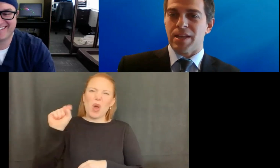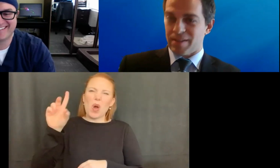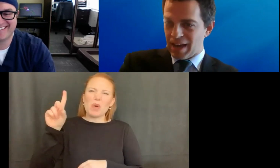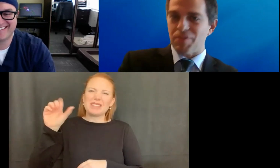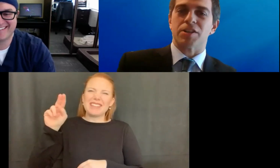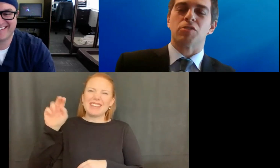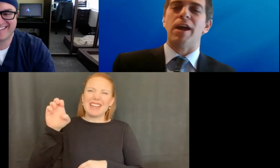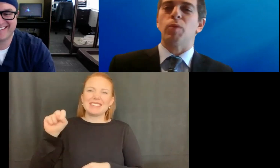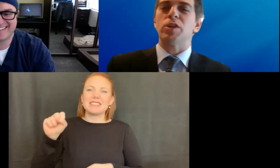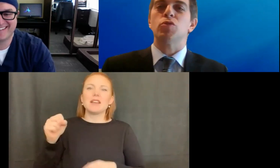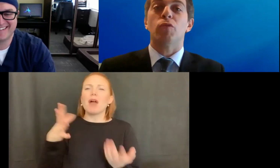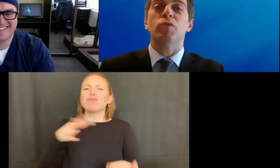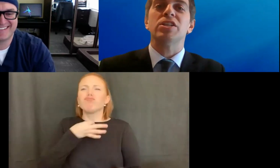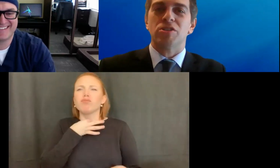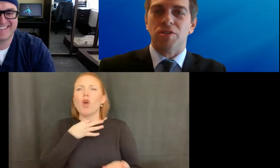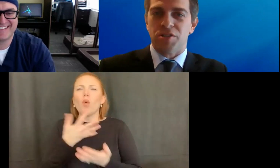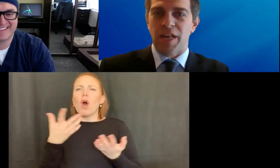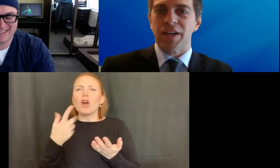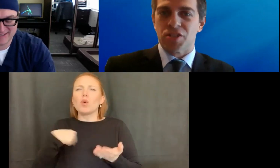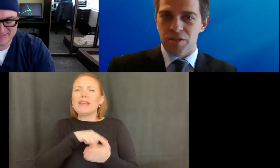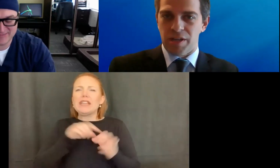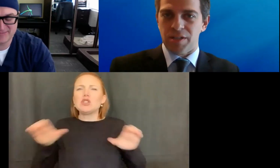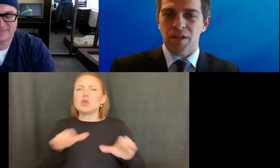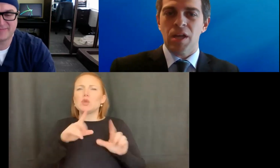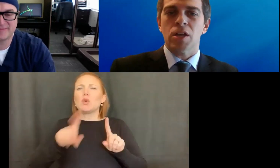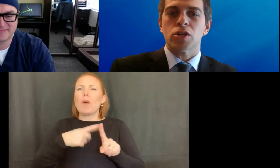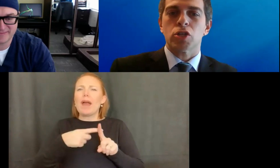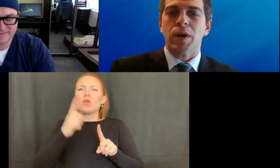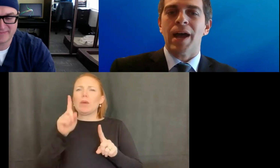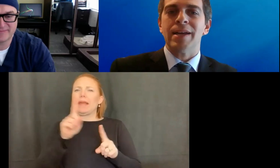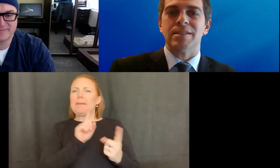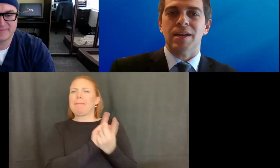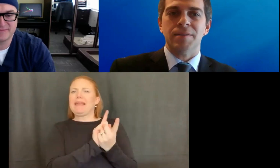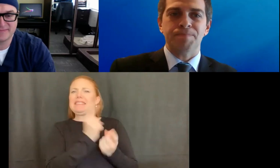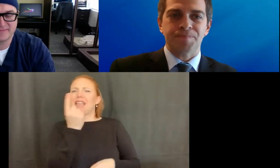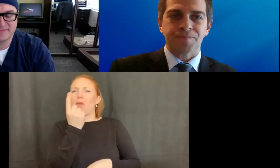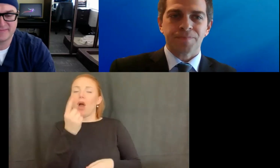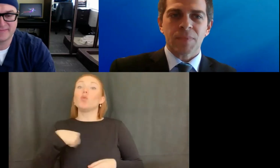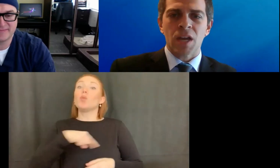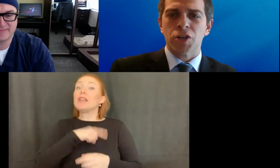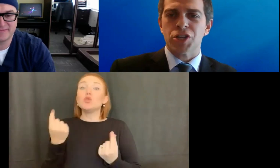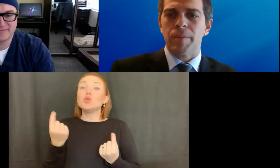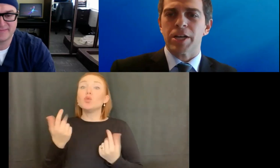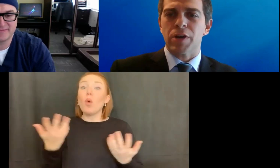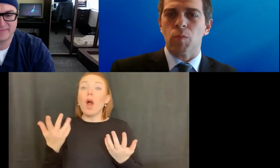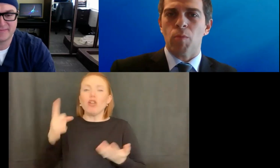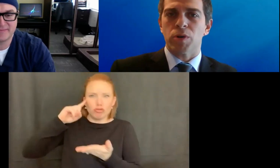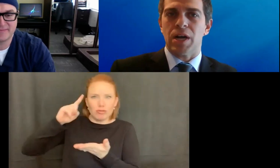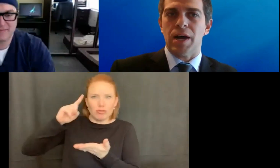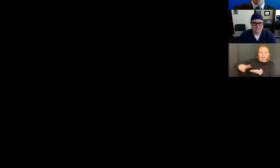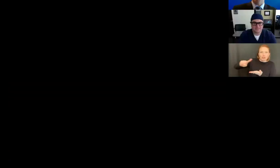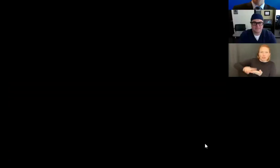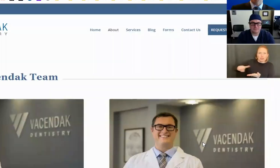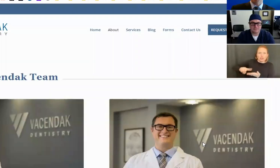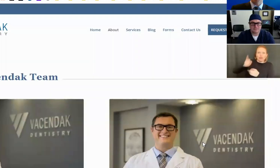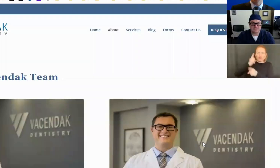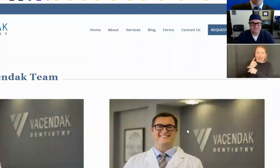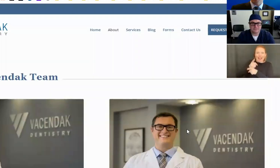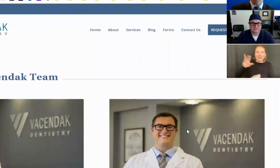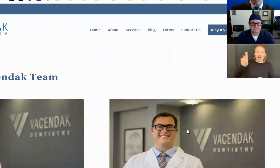meet somebody? Kayvon, correct. We do our research. Excellent. So what I did, I'll share my screen one more